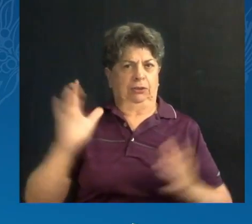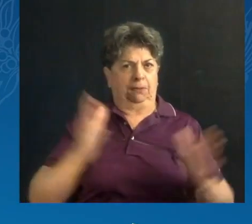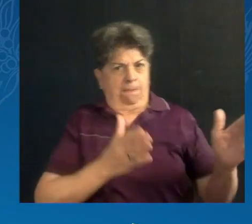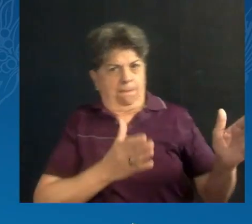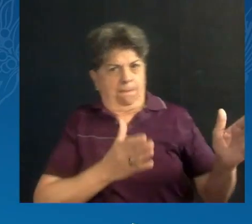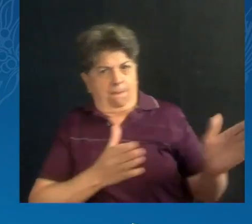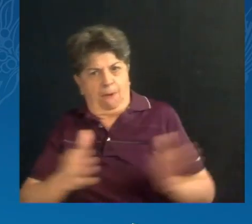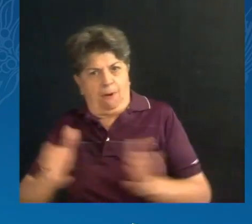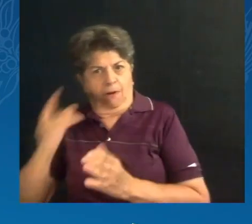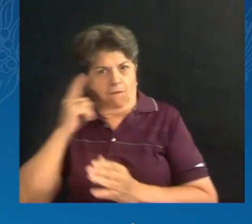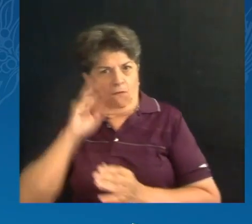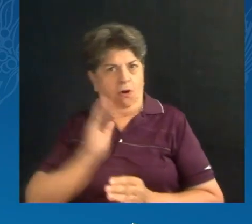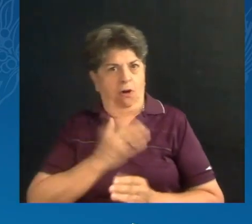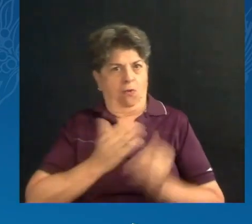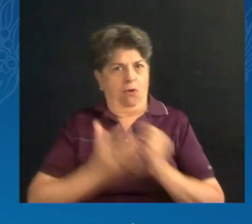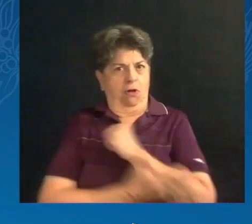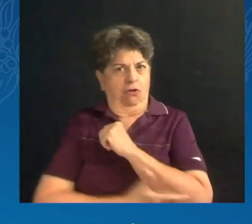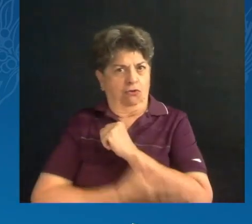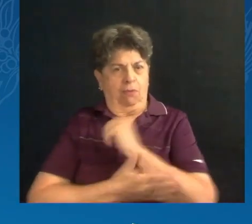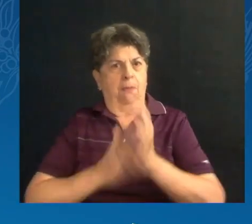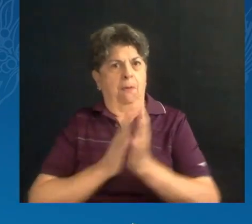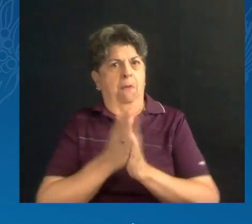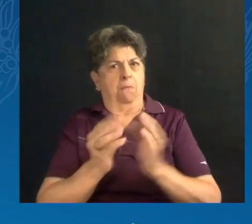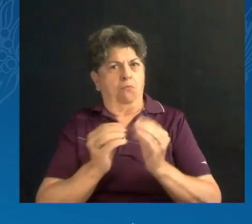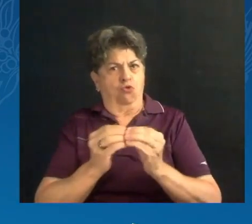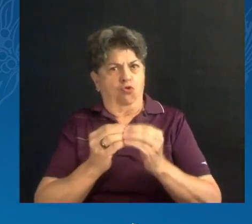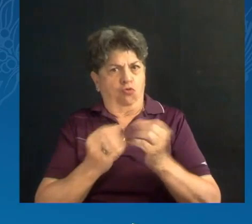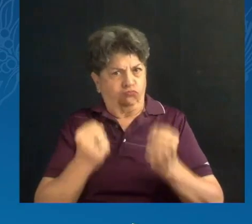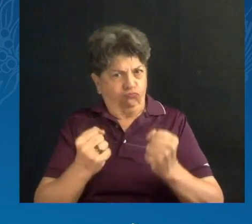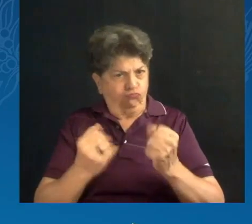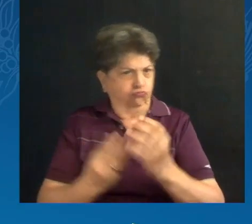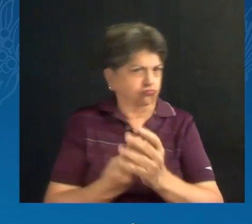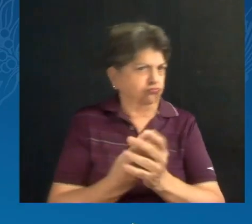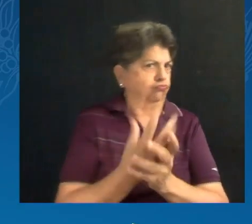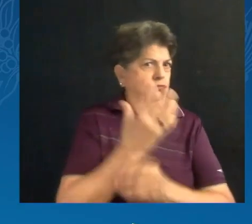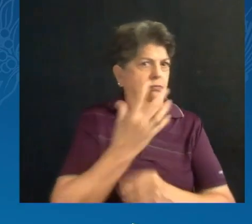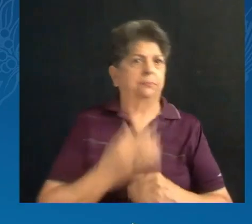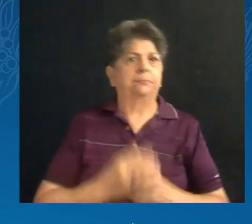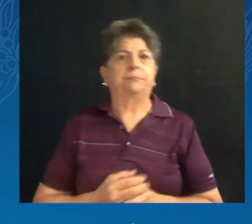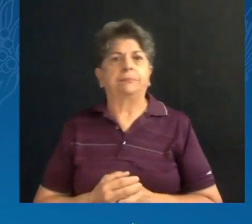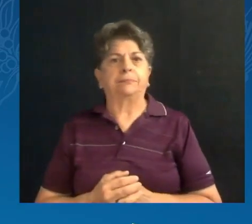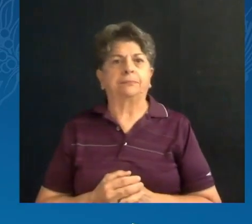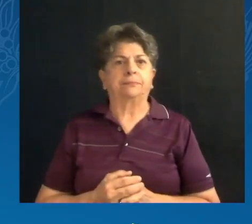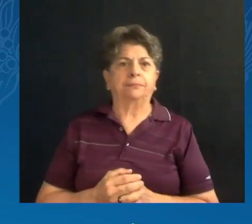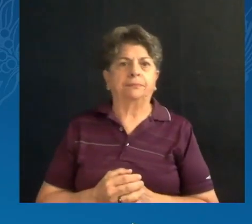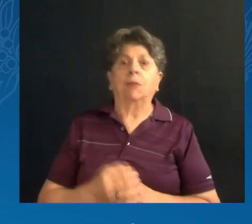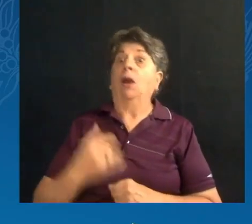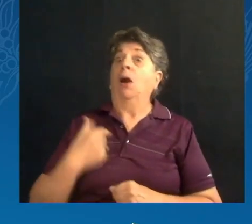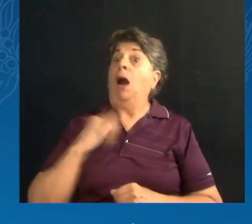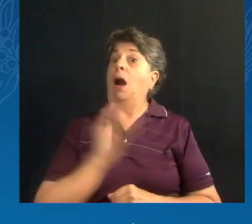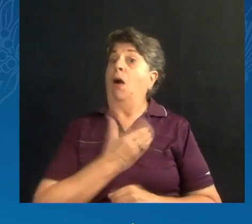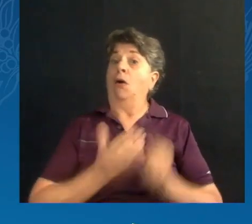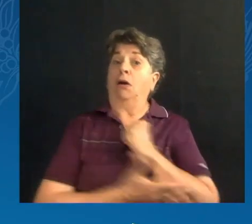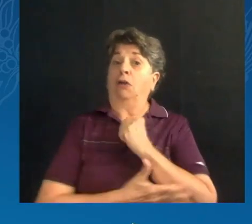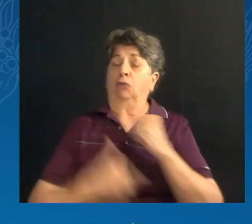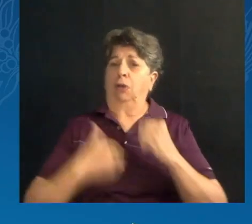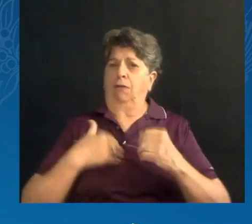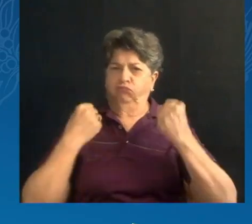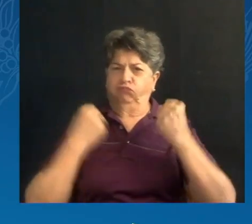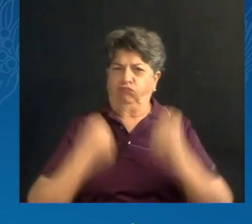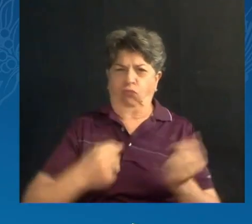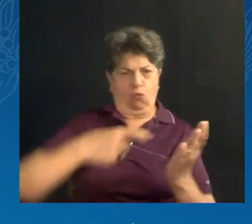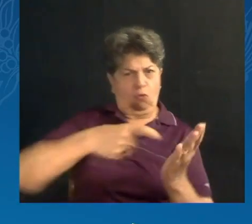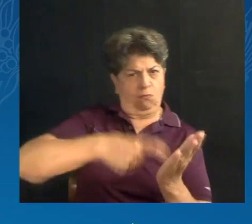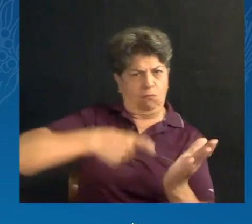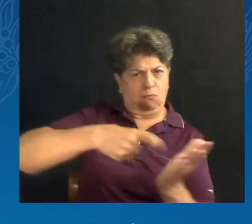Mongolia economy, you know, mainly based on mining sector. We have great potential in copper. Soon, Mongolia will become